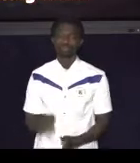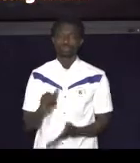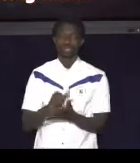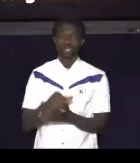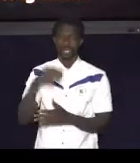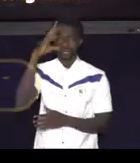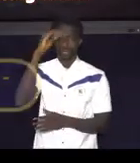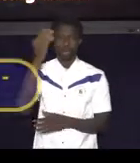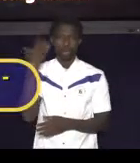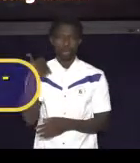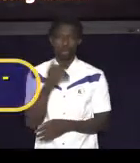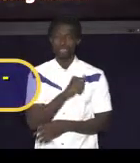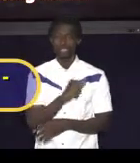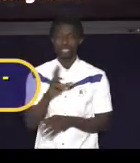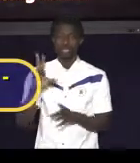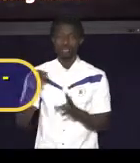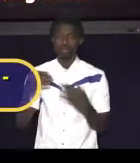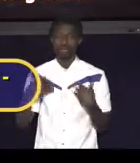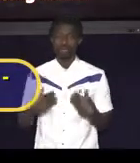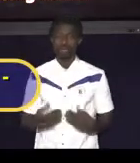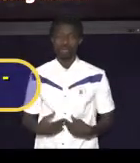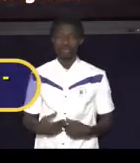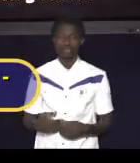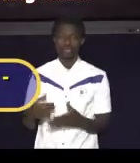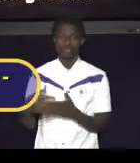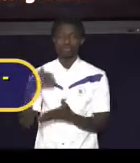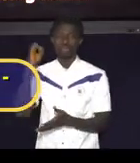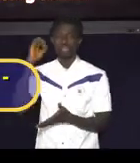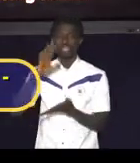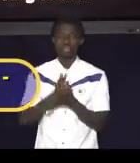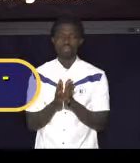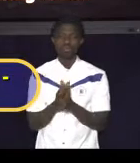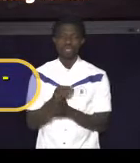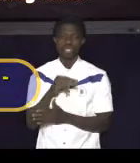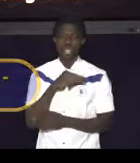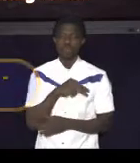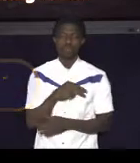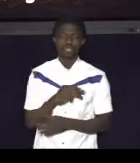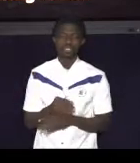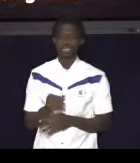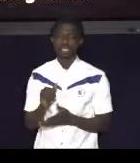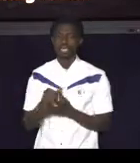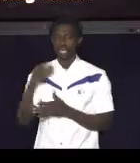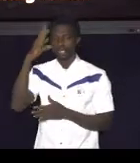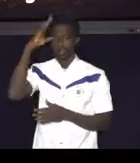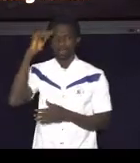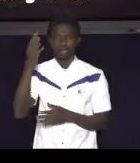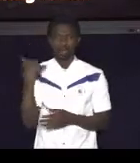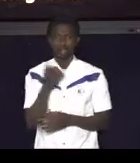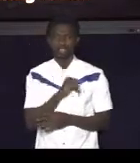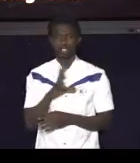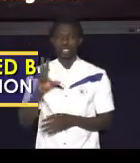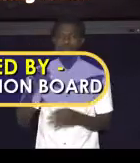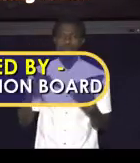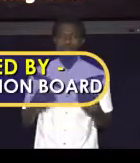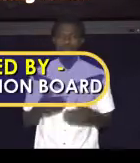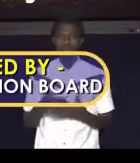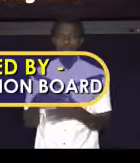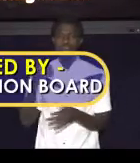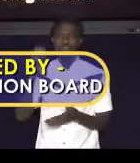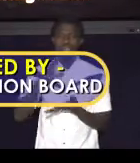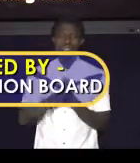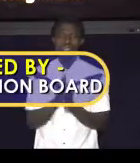That man was a nobody before he became a minister. That man was a nobody before he became